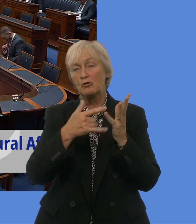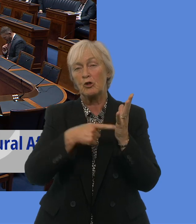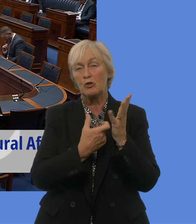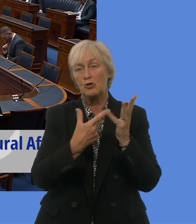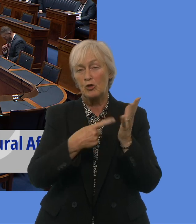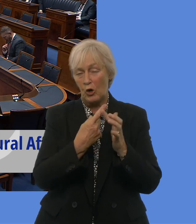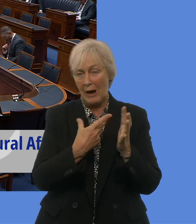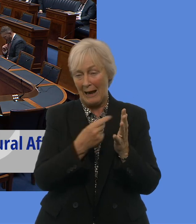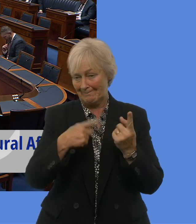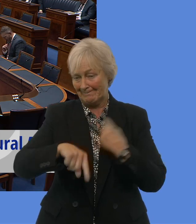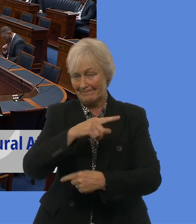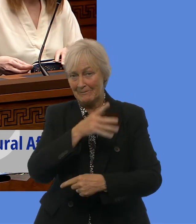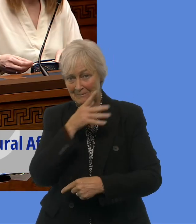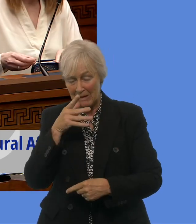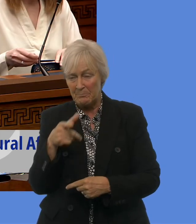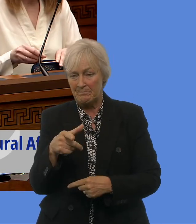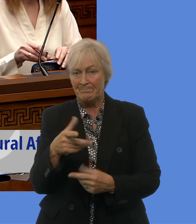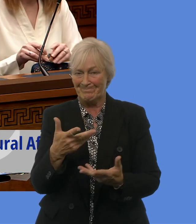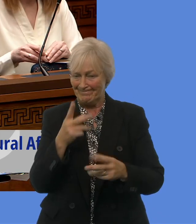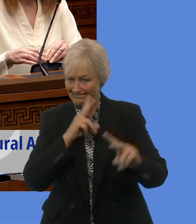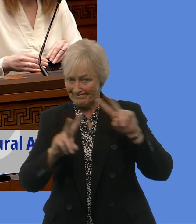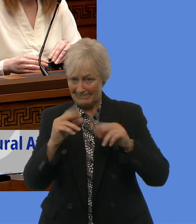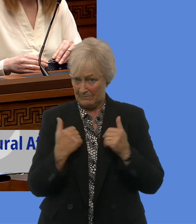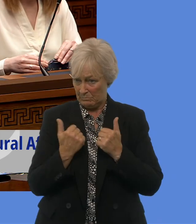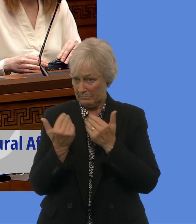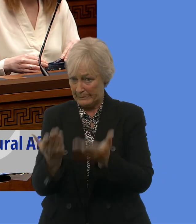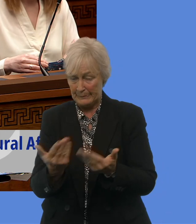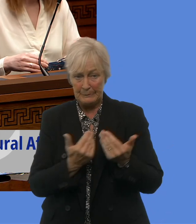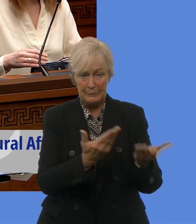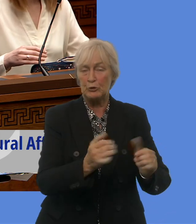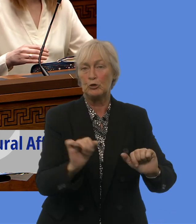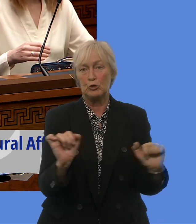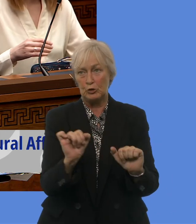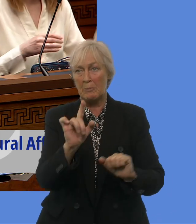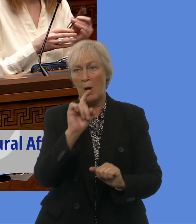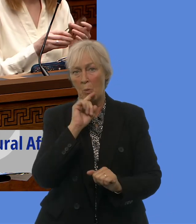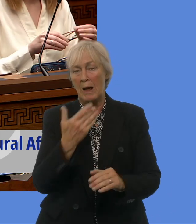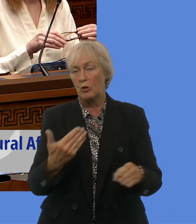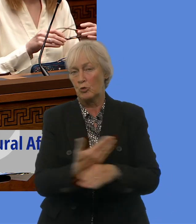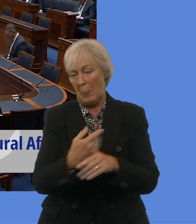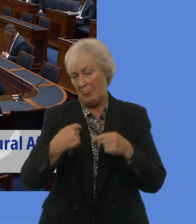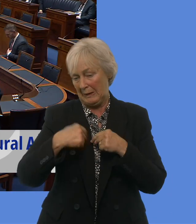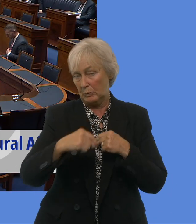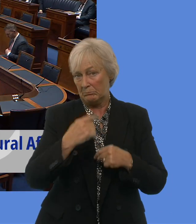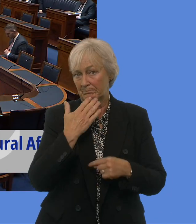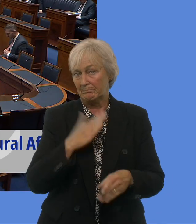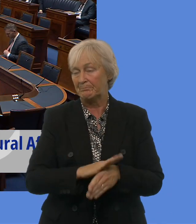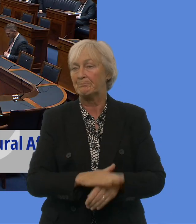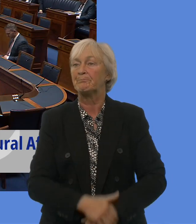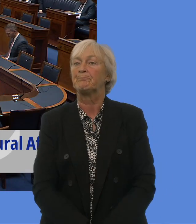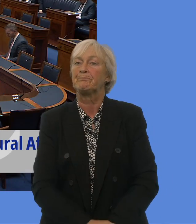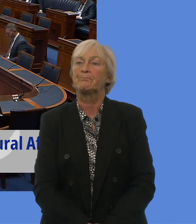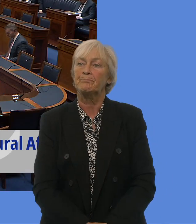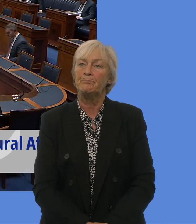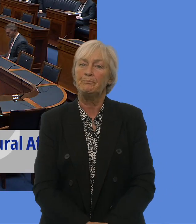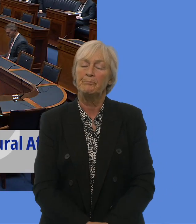check the Hansard around this, so I would informally raise it with them. I haven't done that yet, but what I'll do is I'll take that up and make sure I do it this week.